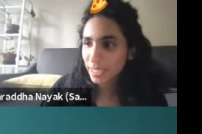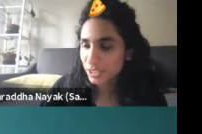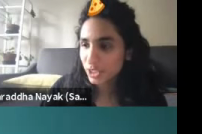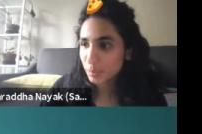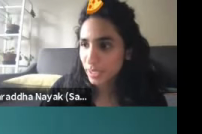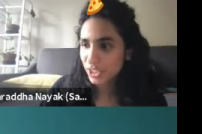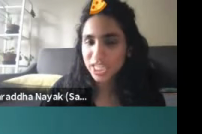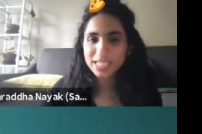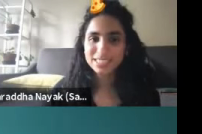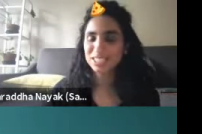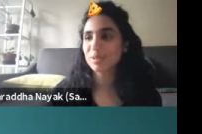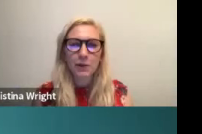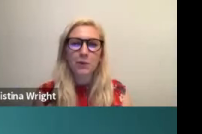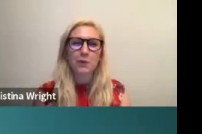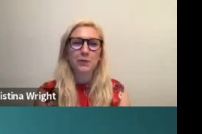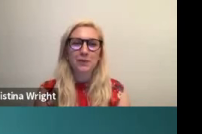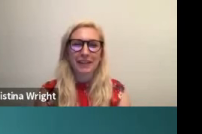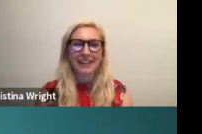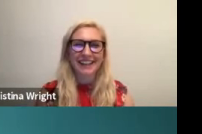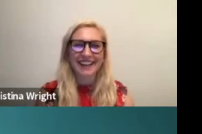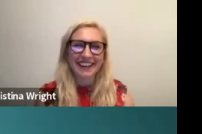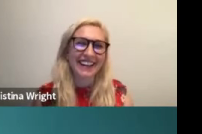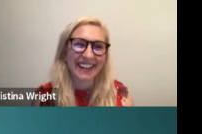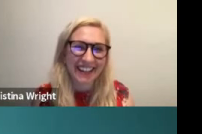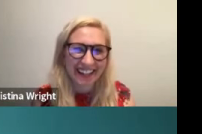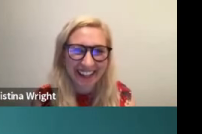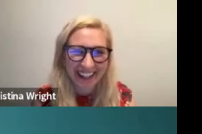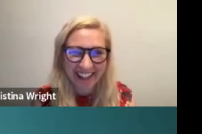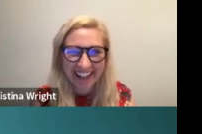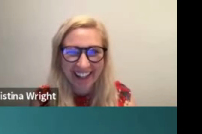pinch, pinch, pinch. Yes, it's Woo! Pinched. Made it again. And now